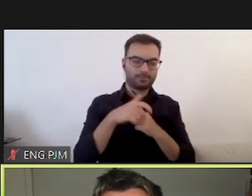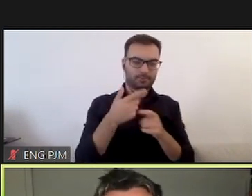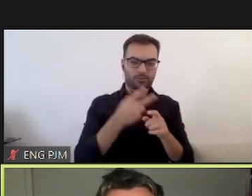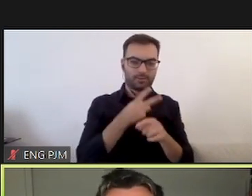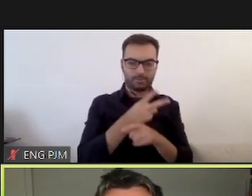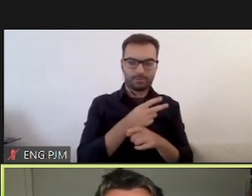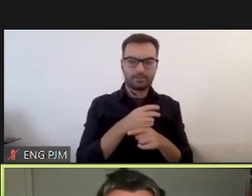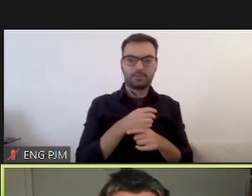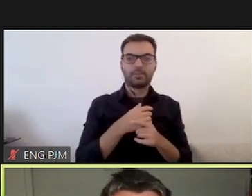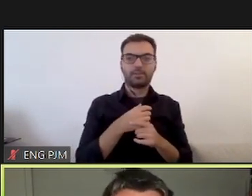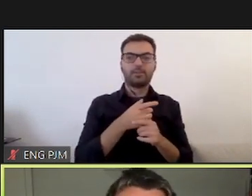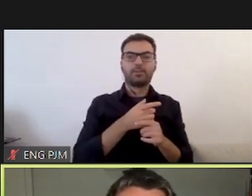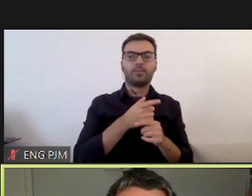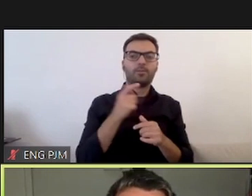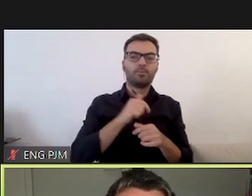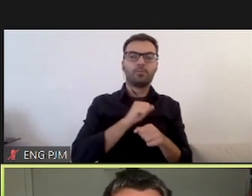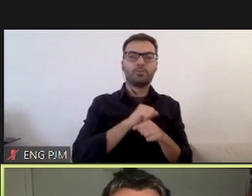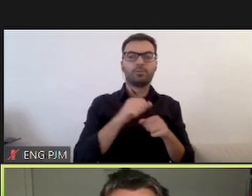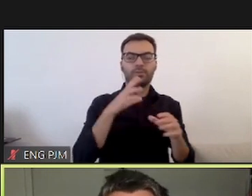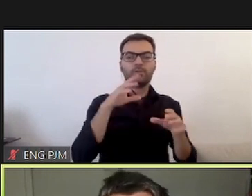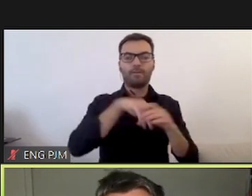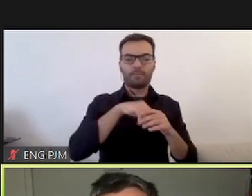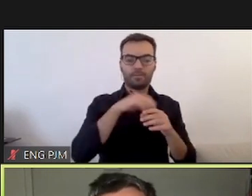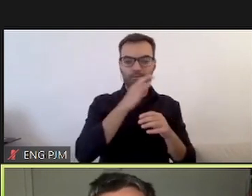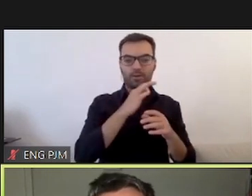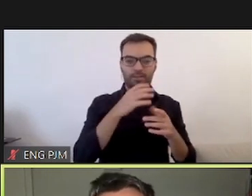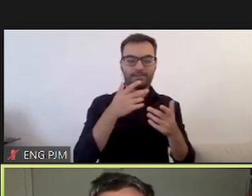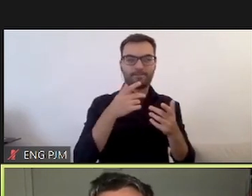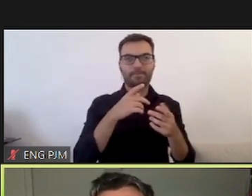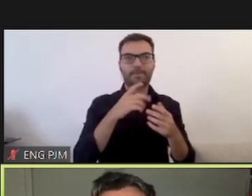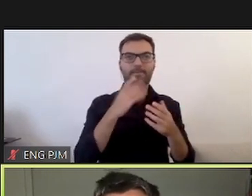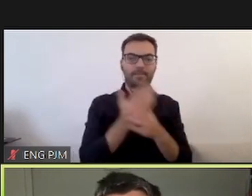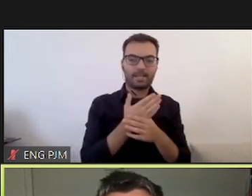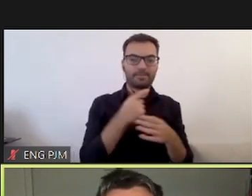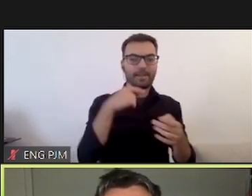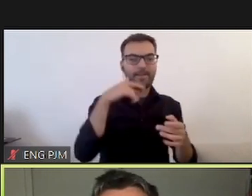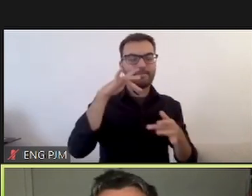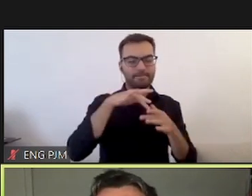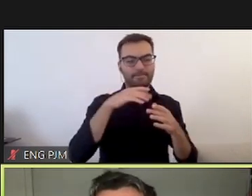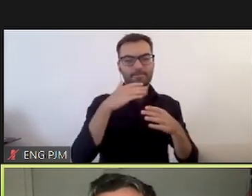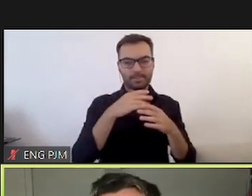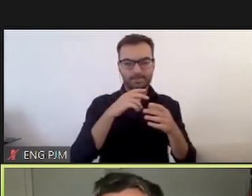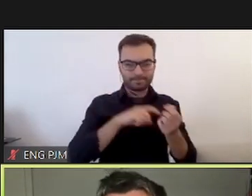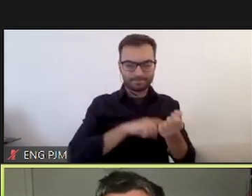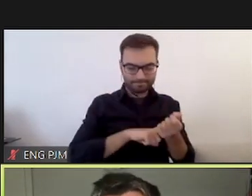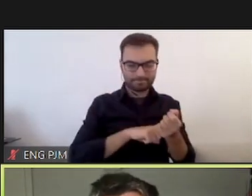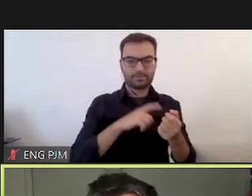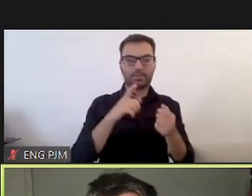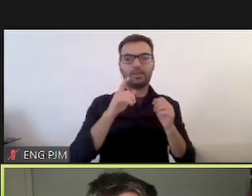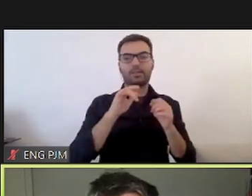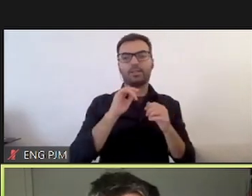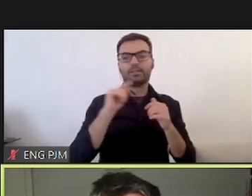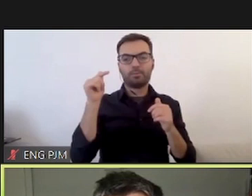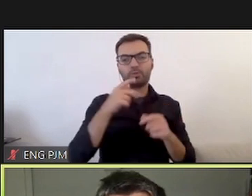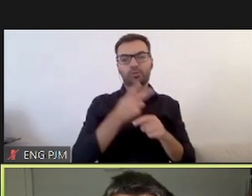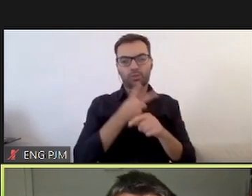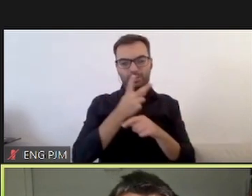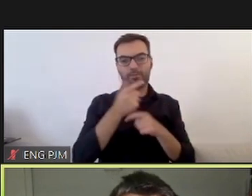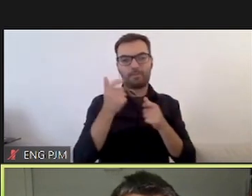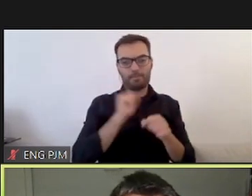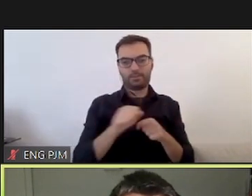your company identity to DNA to understand how to fulfill with the